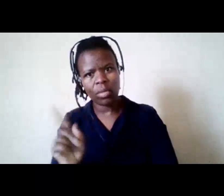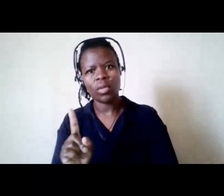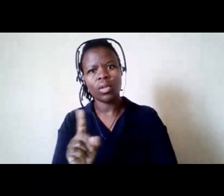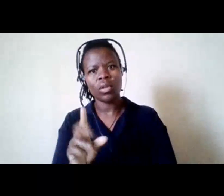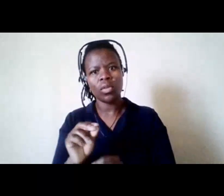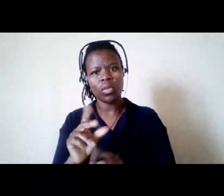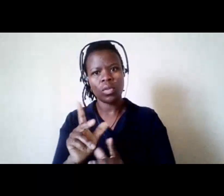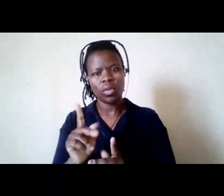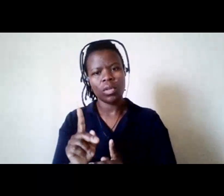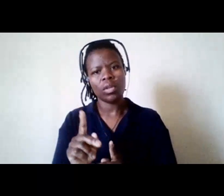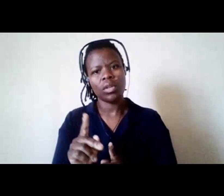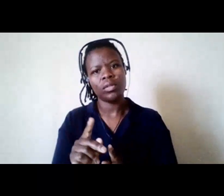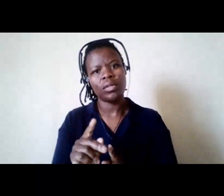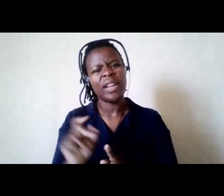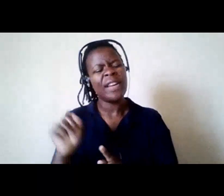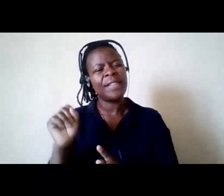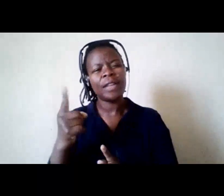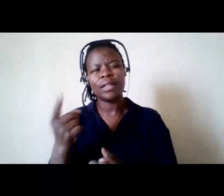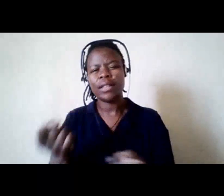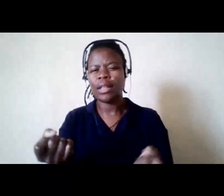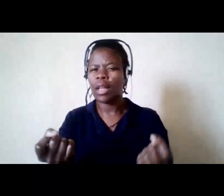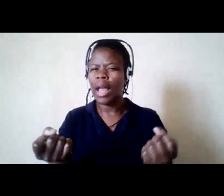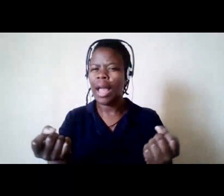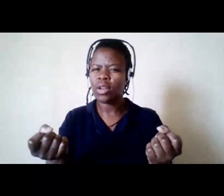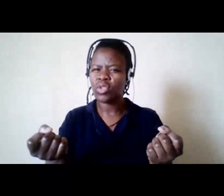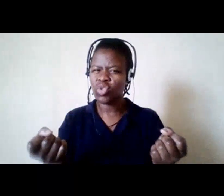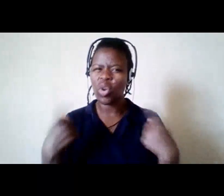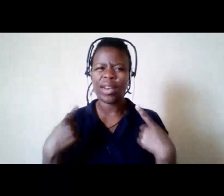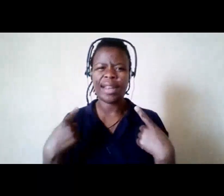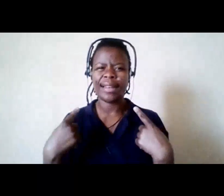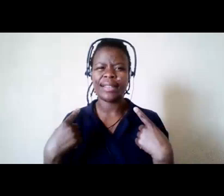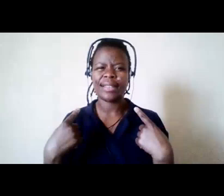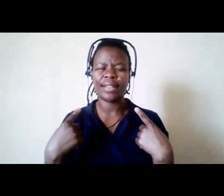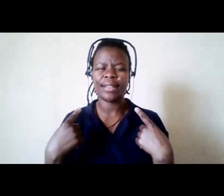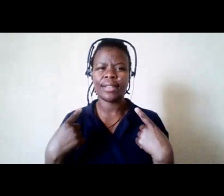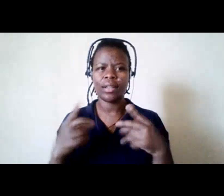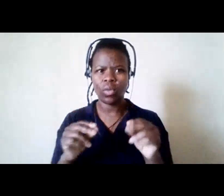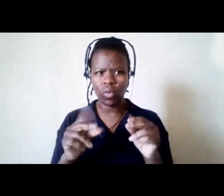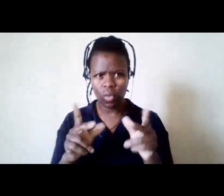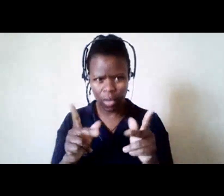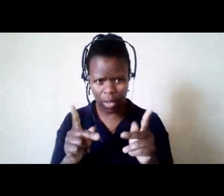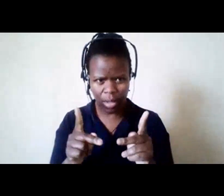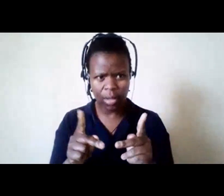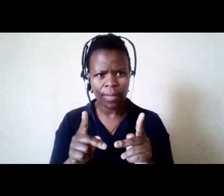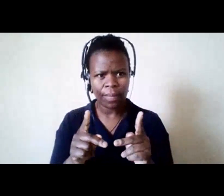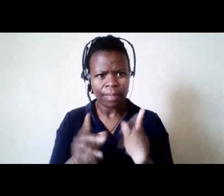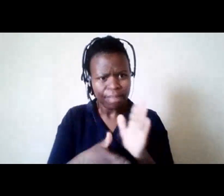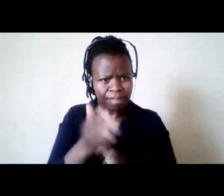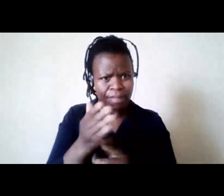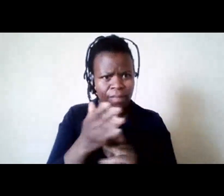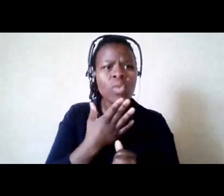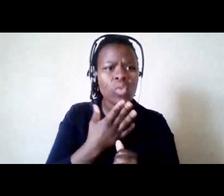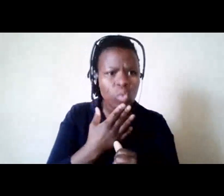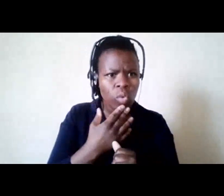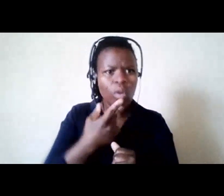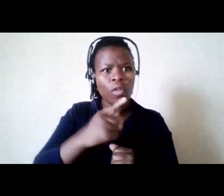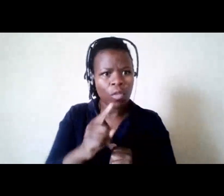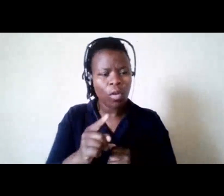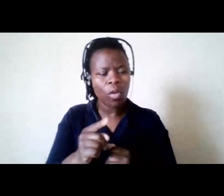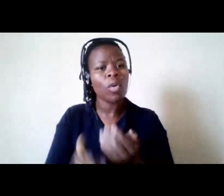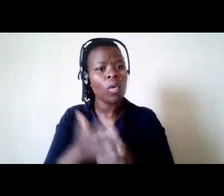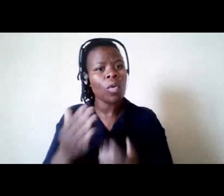they don't understand where to go to for their caregivers to have a particular